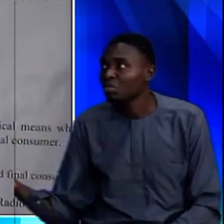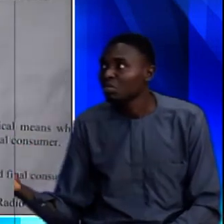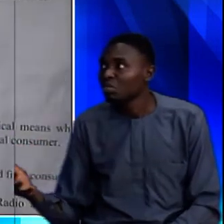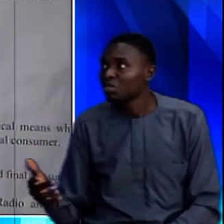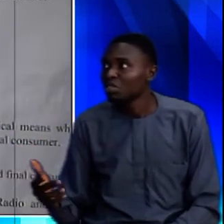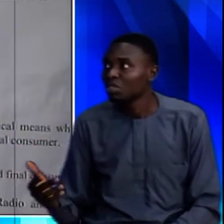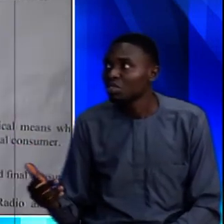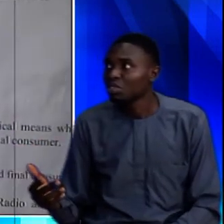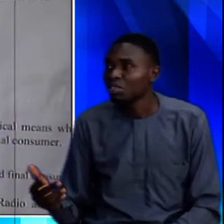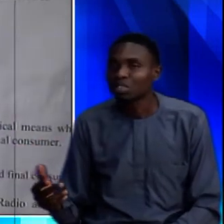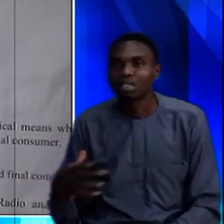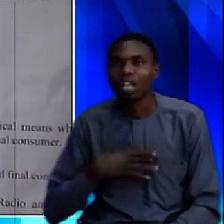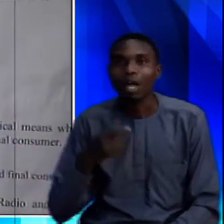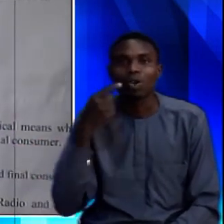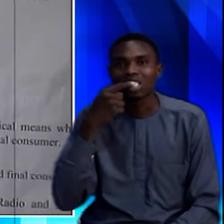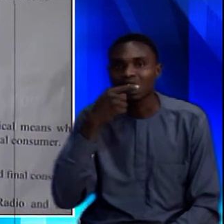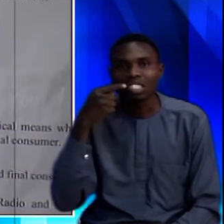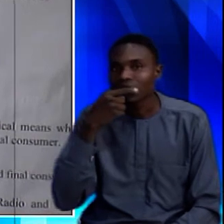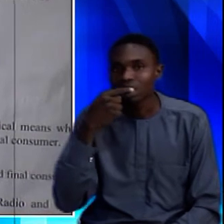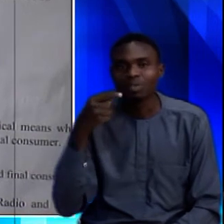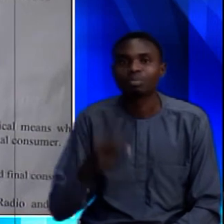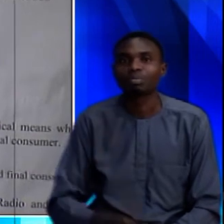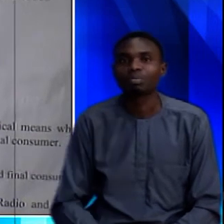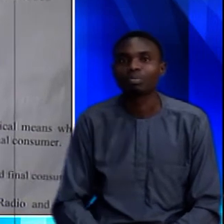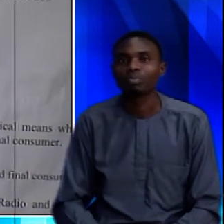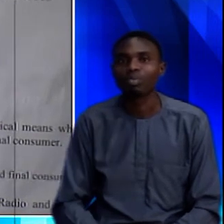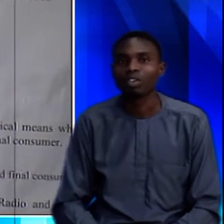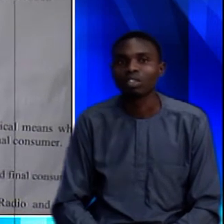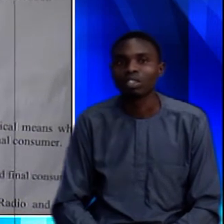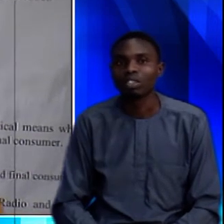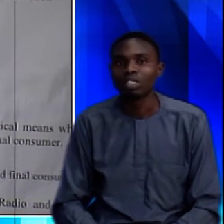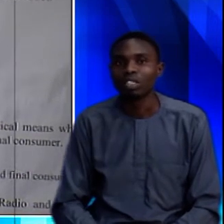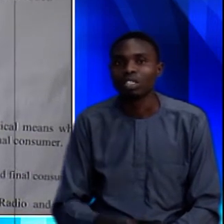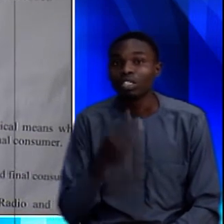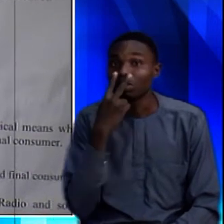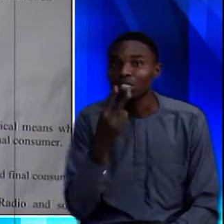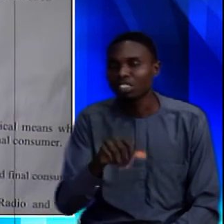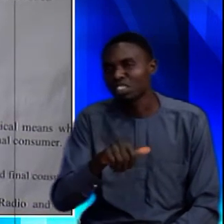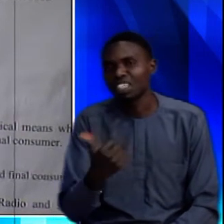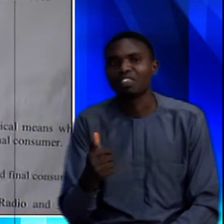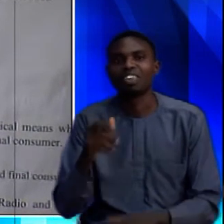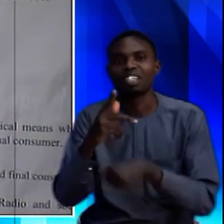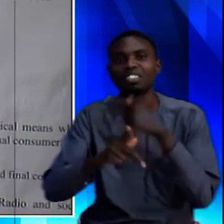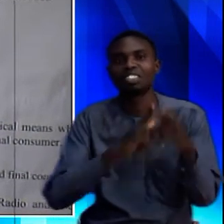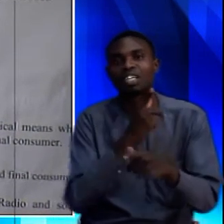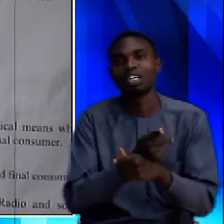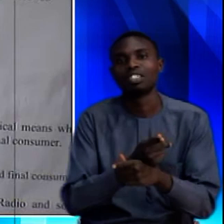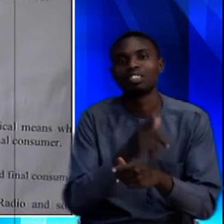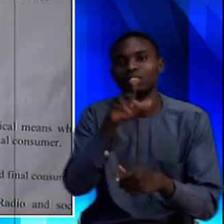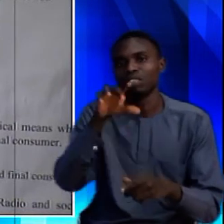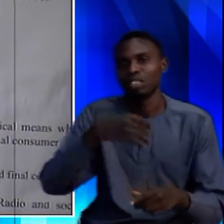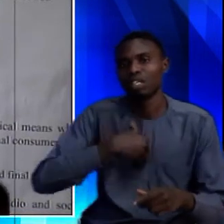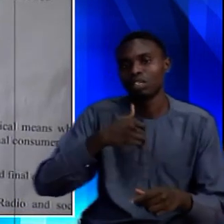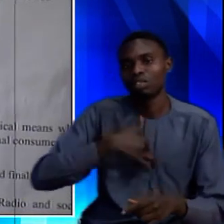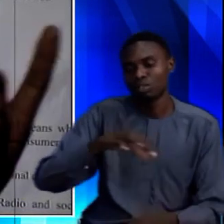One example, McLean. You go there, you see Close Up, you see Oral B, you see all those things are there. So anyone